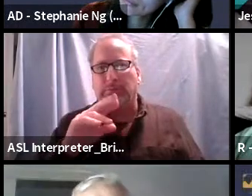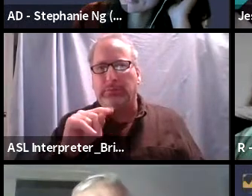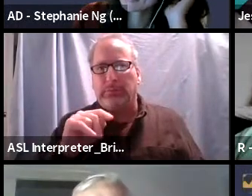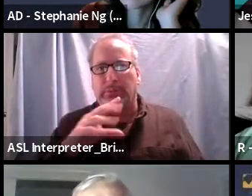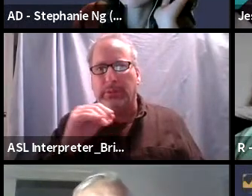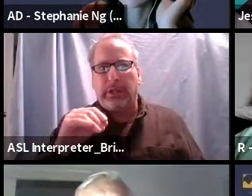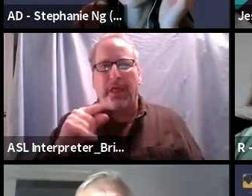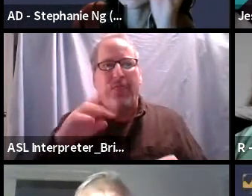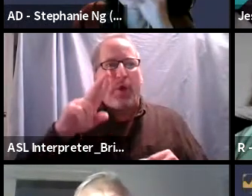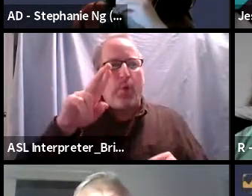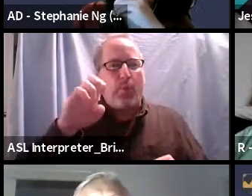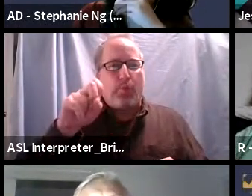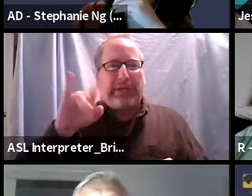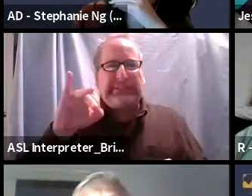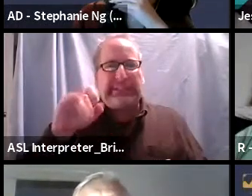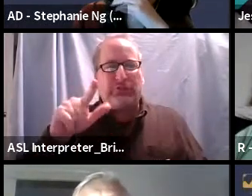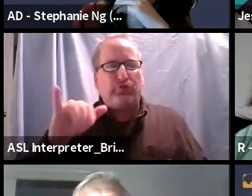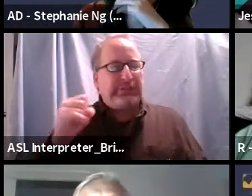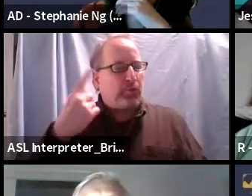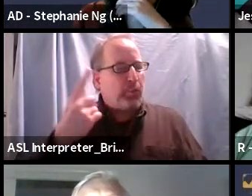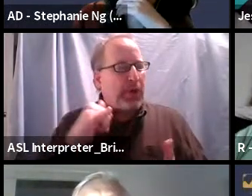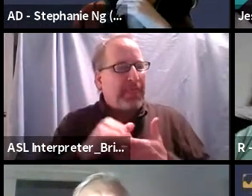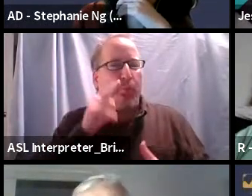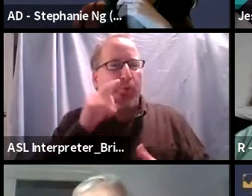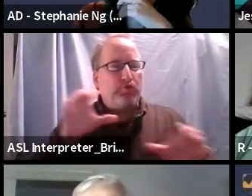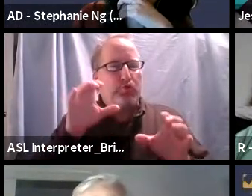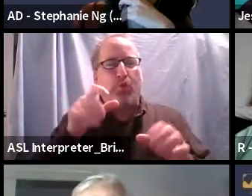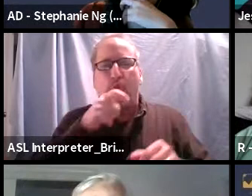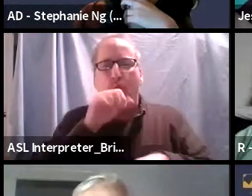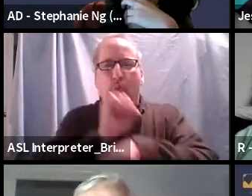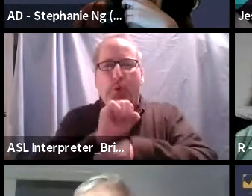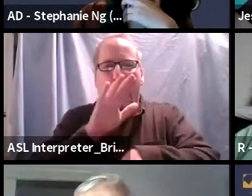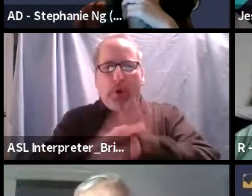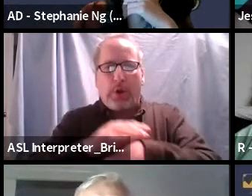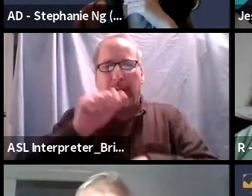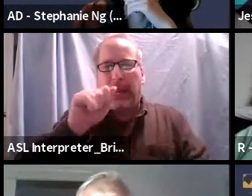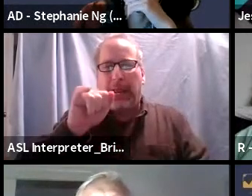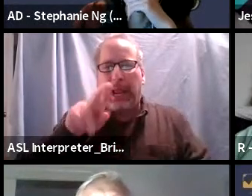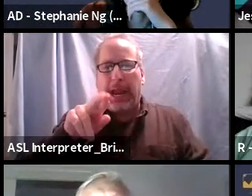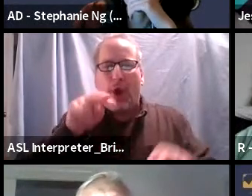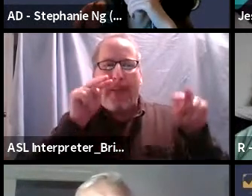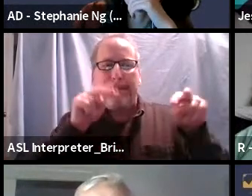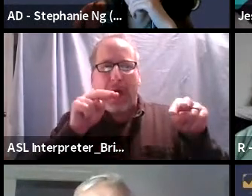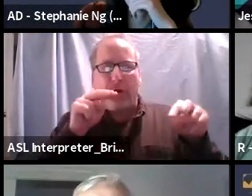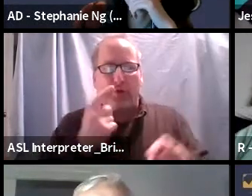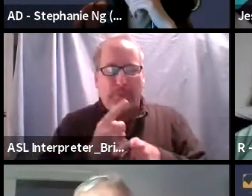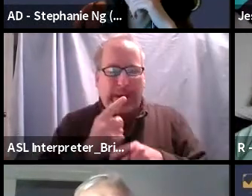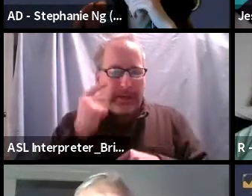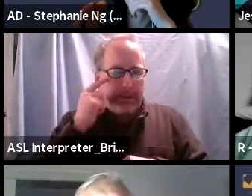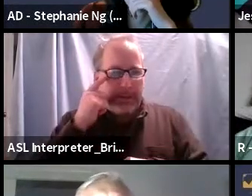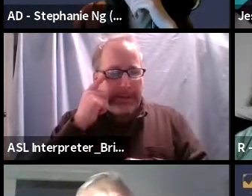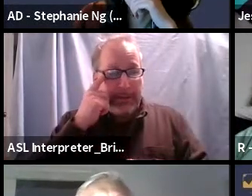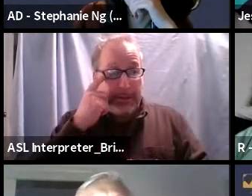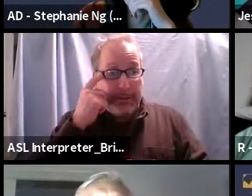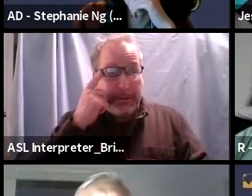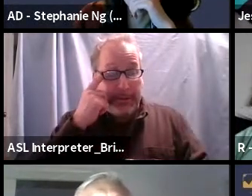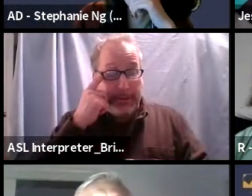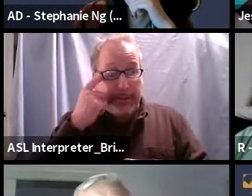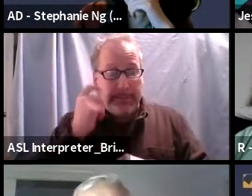the residential is the one that's going to be working on the air monitors, correct?